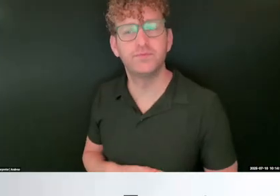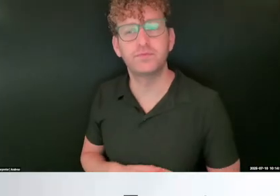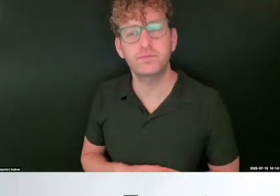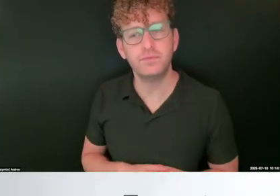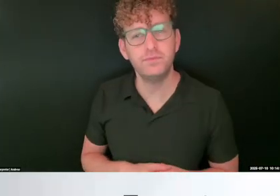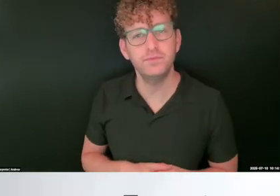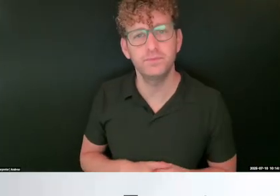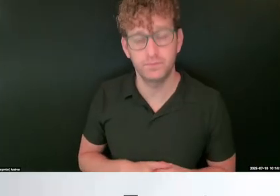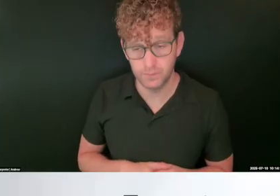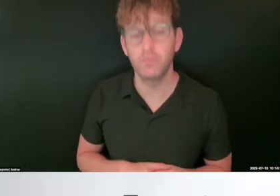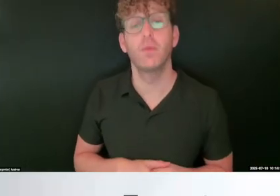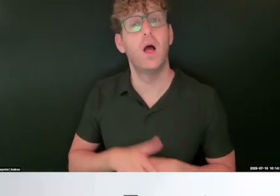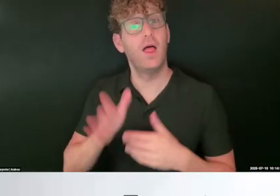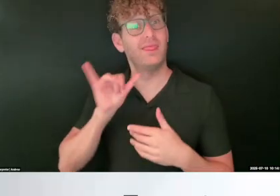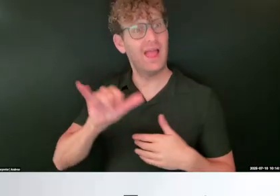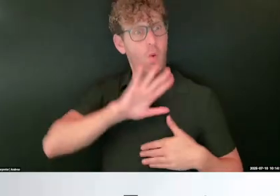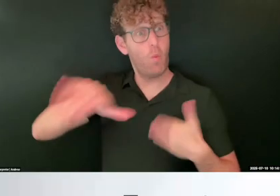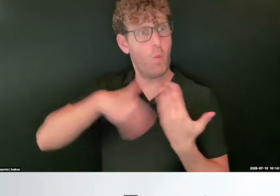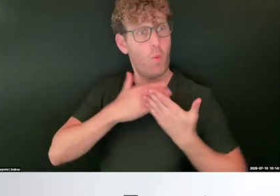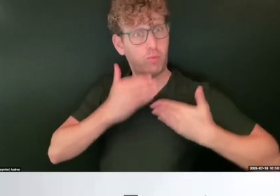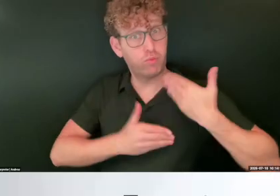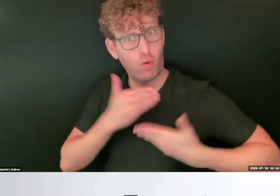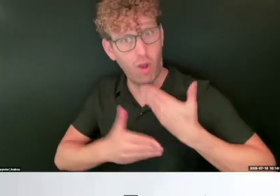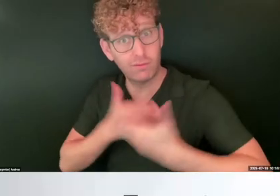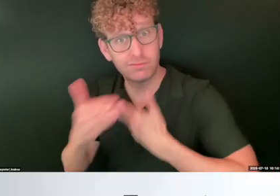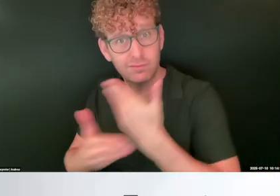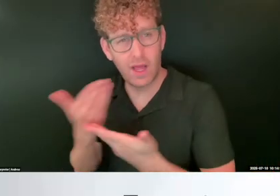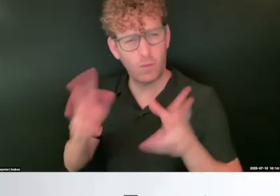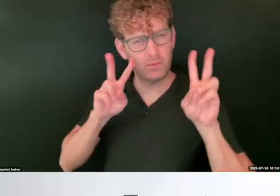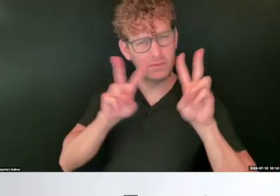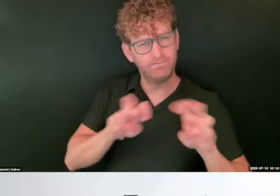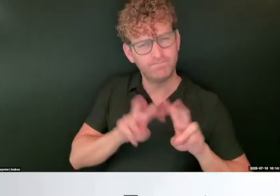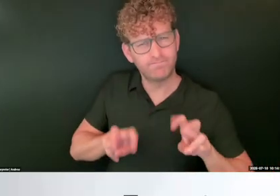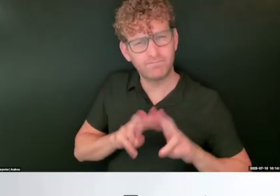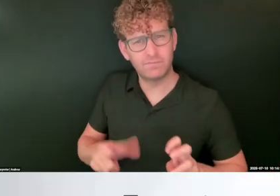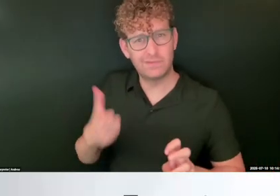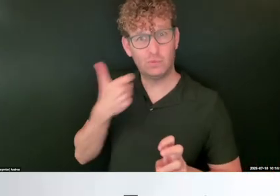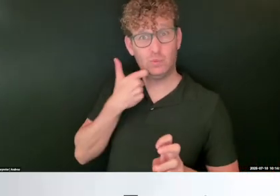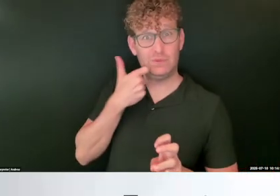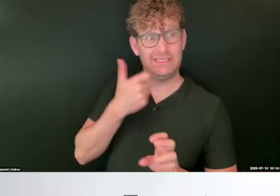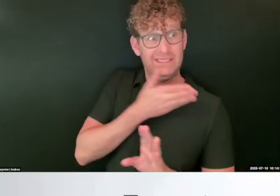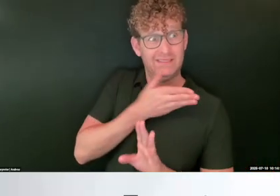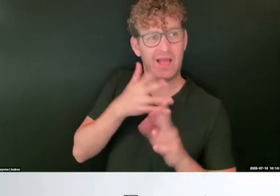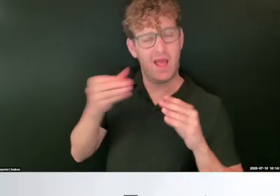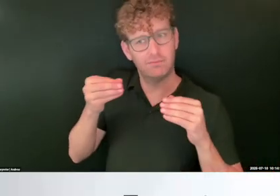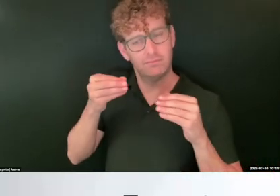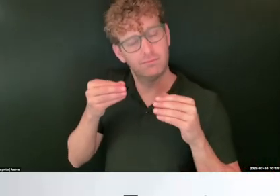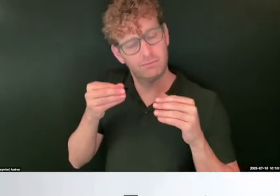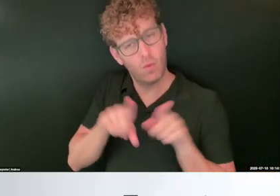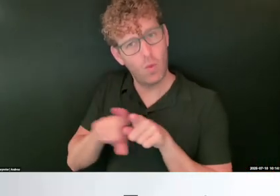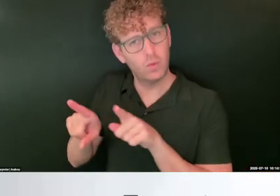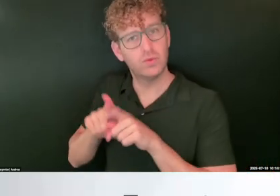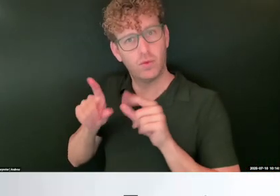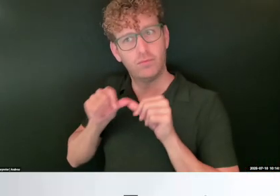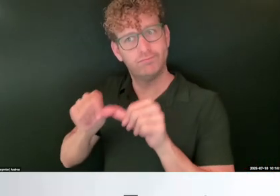Throughout the whole process, we will be examining recent and ongoing research and plan to highlight current research